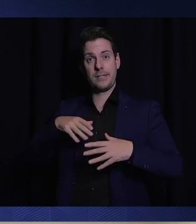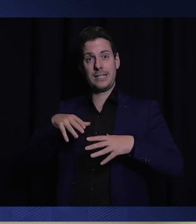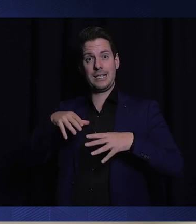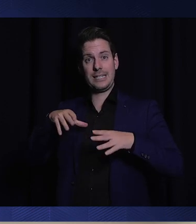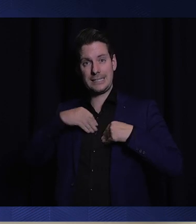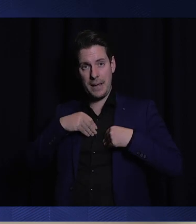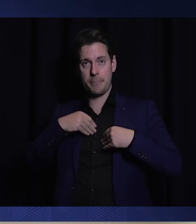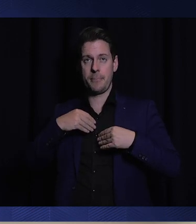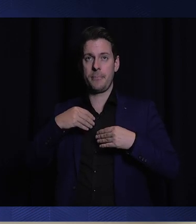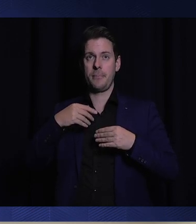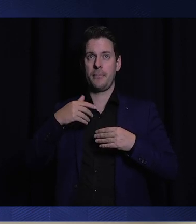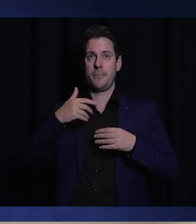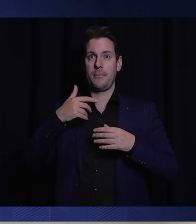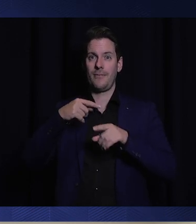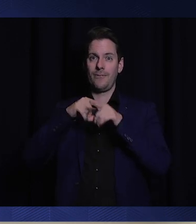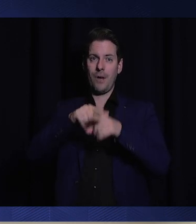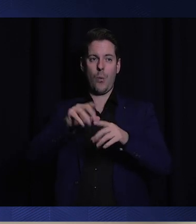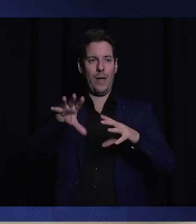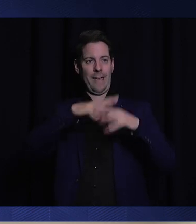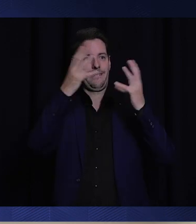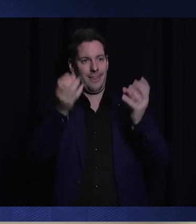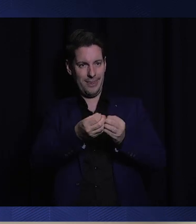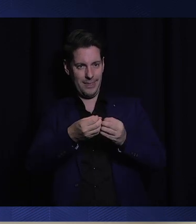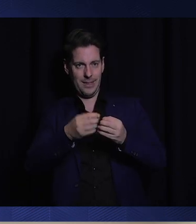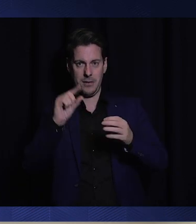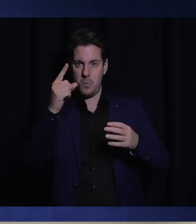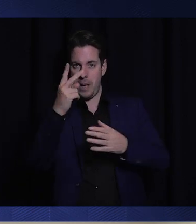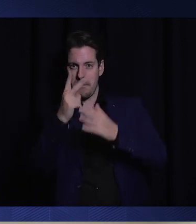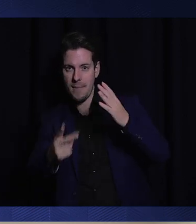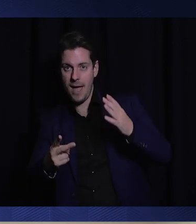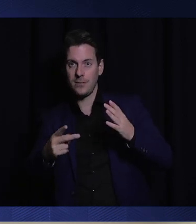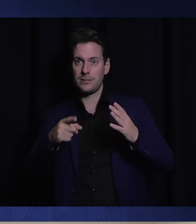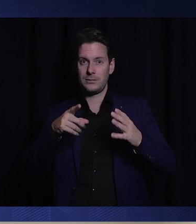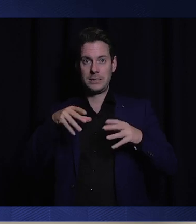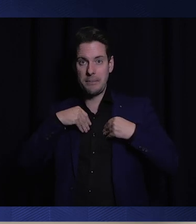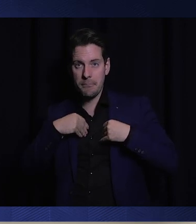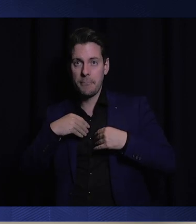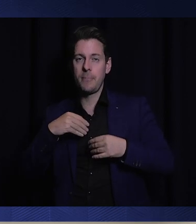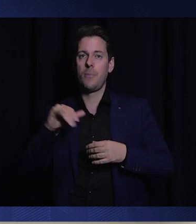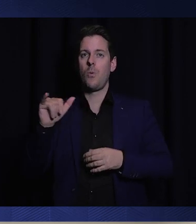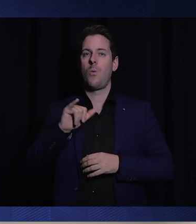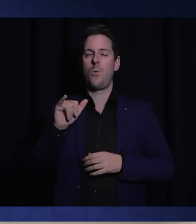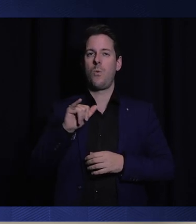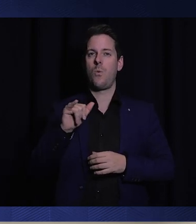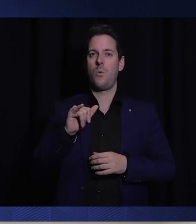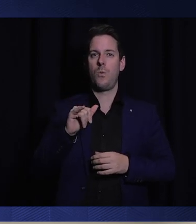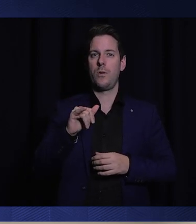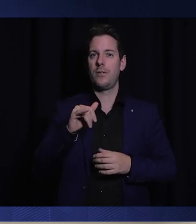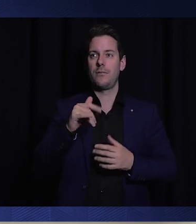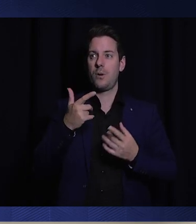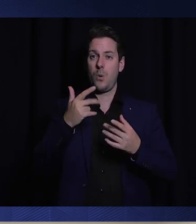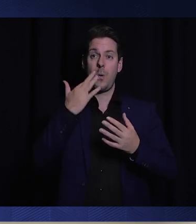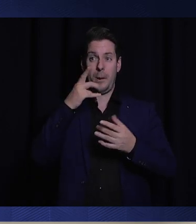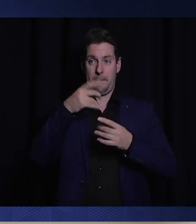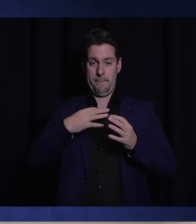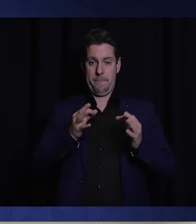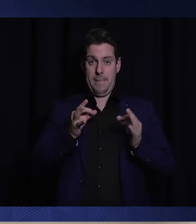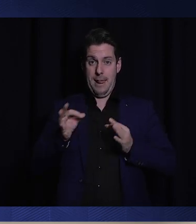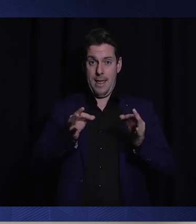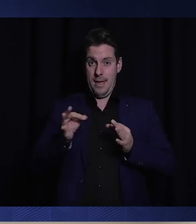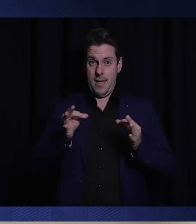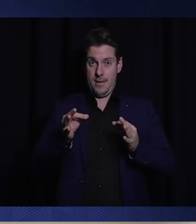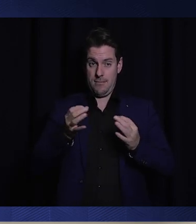important example on how we would need to come down to a community level when we actually start to think about implementing some of